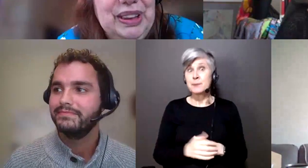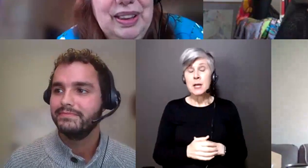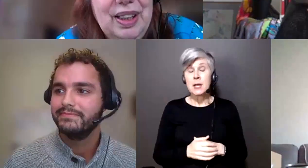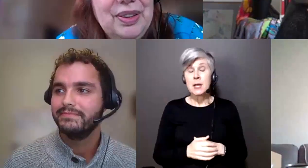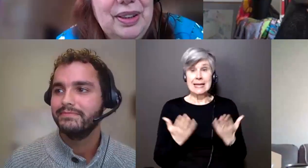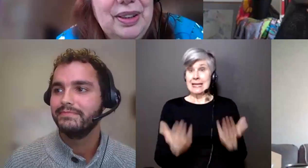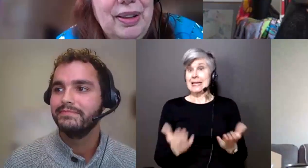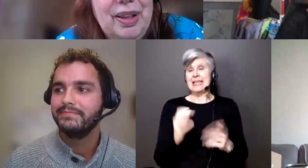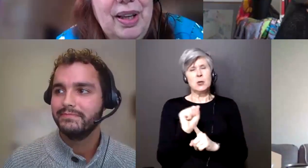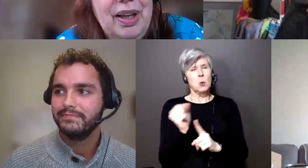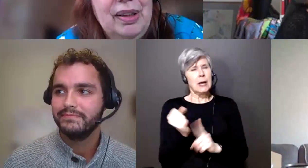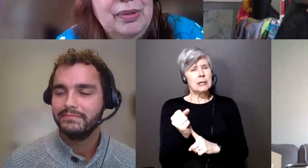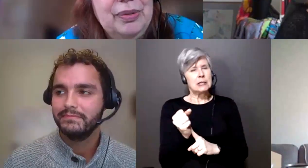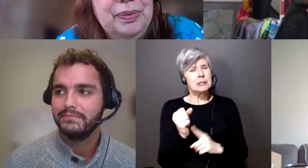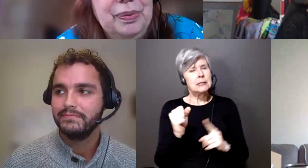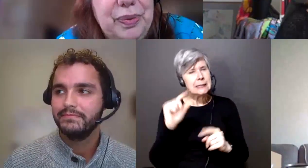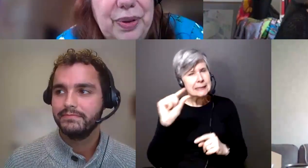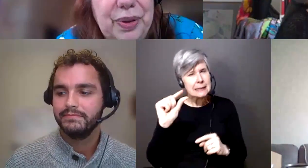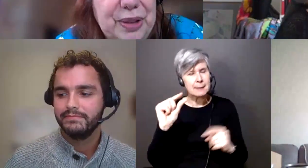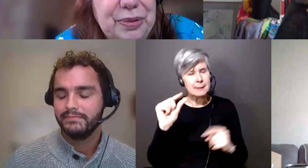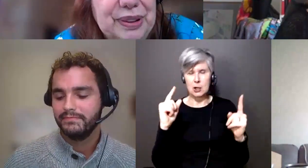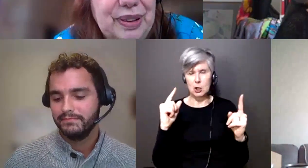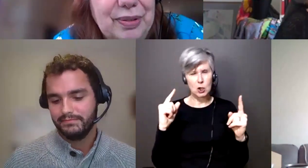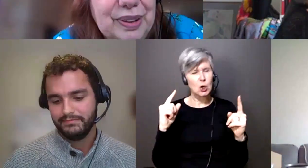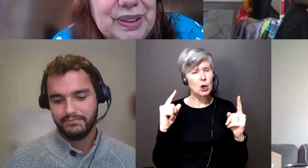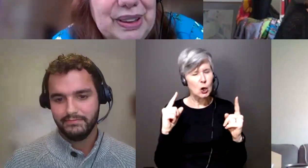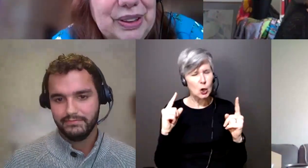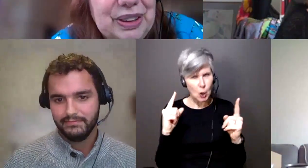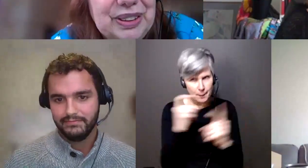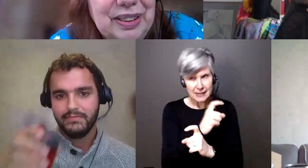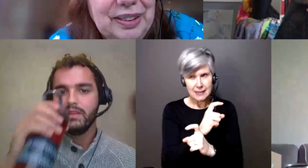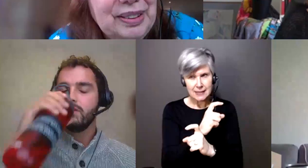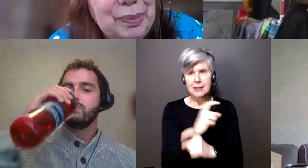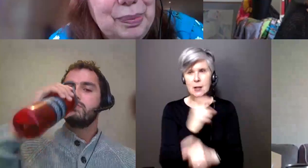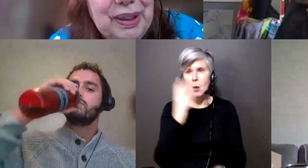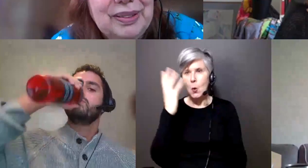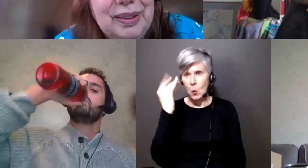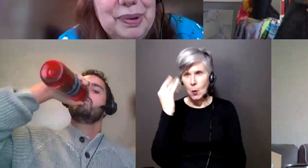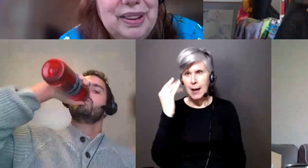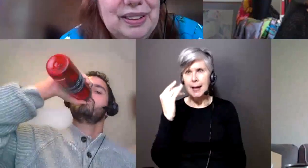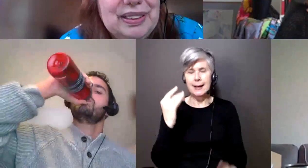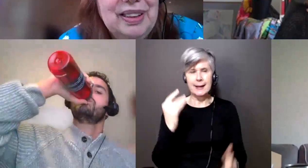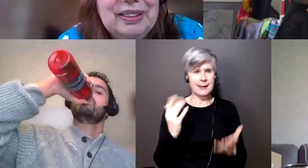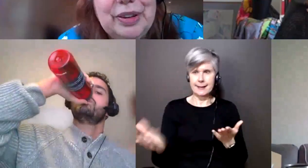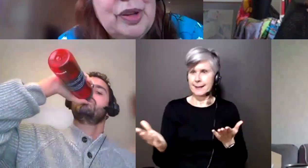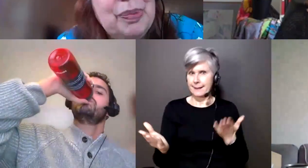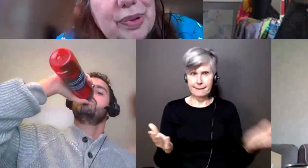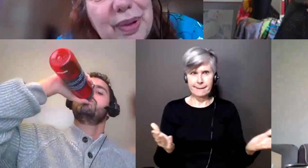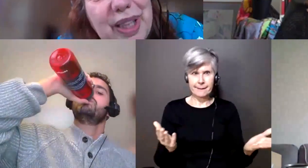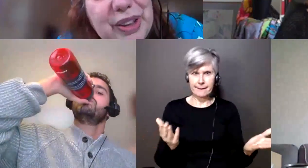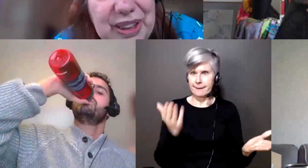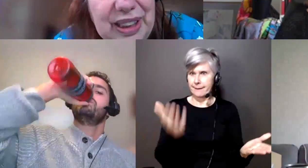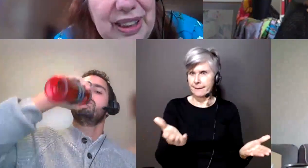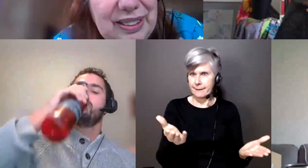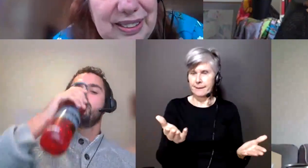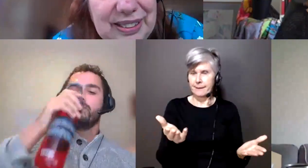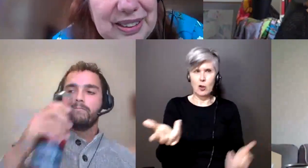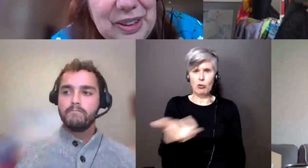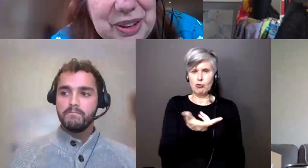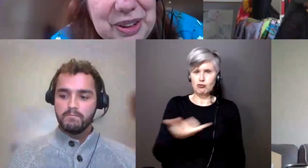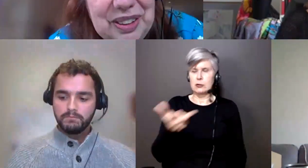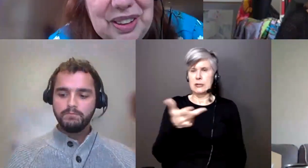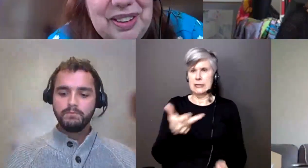you'll see there are different conversations that are depicted because there's a progression